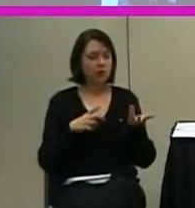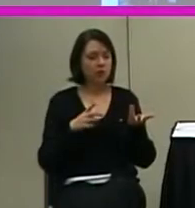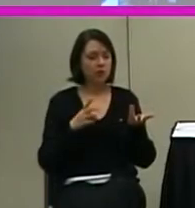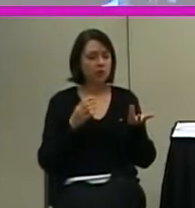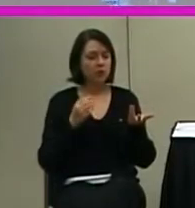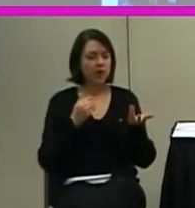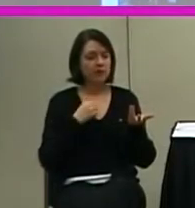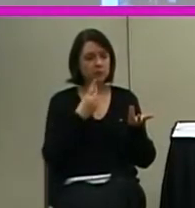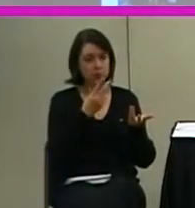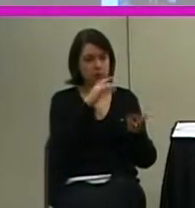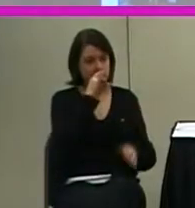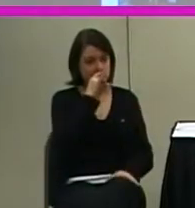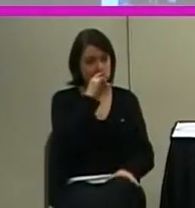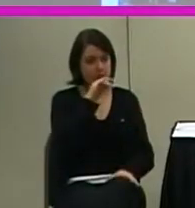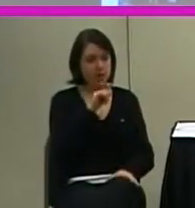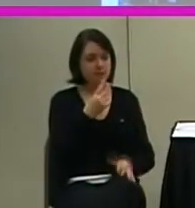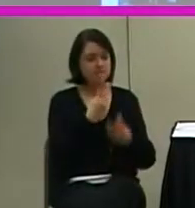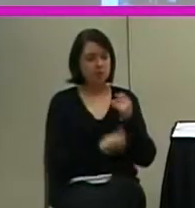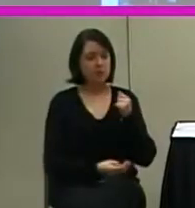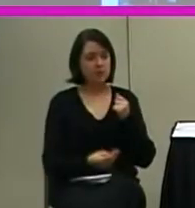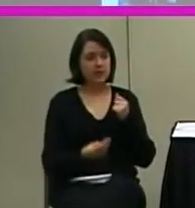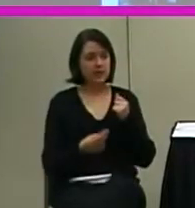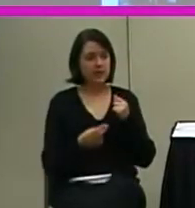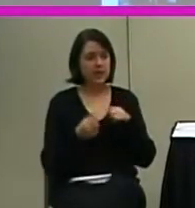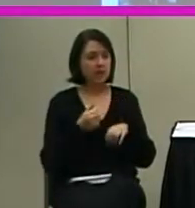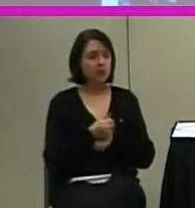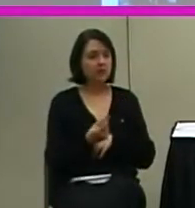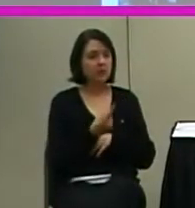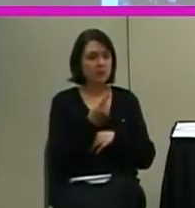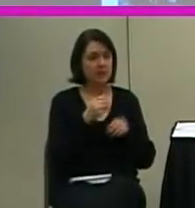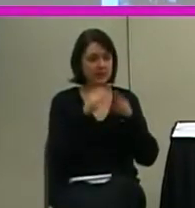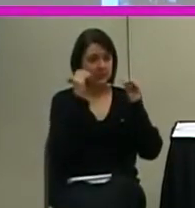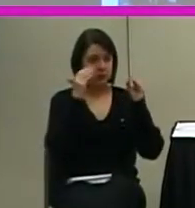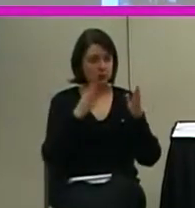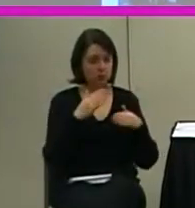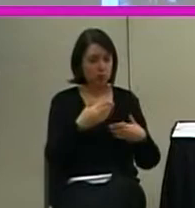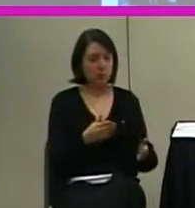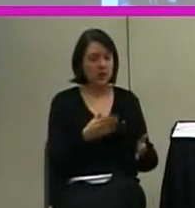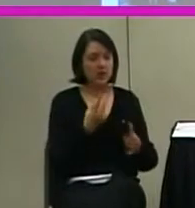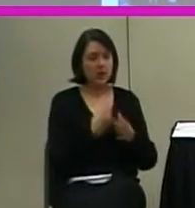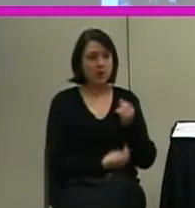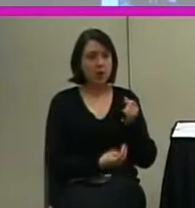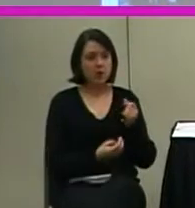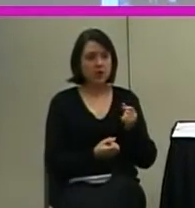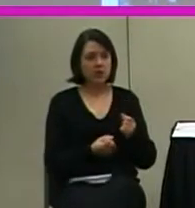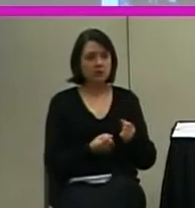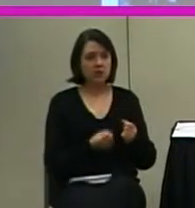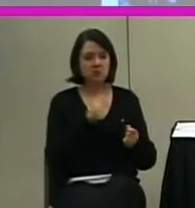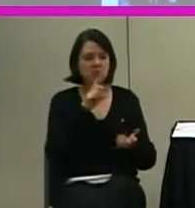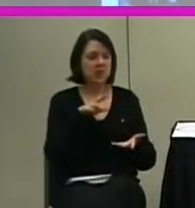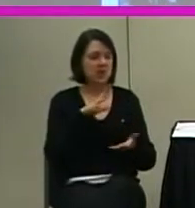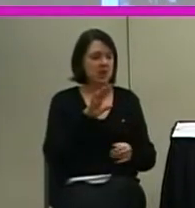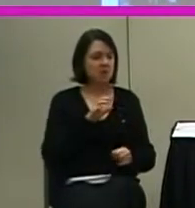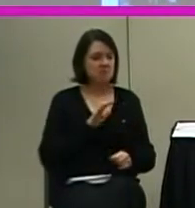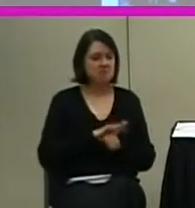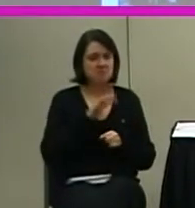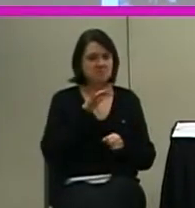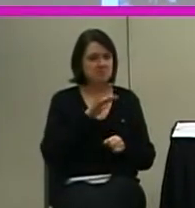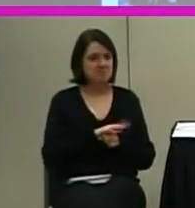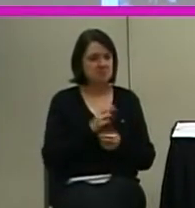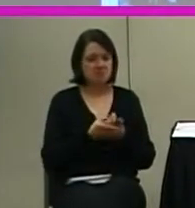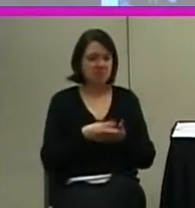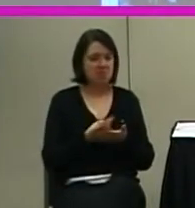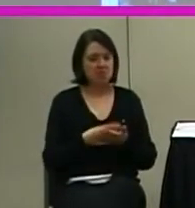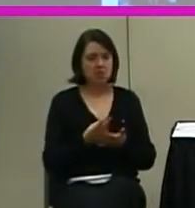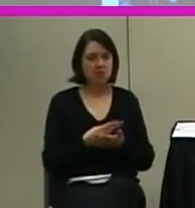had 2 kids that had both been accused of something in a teacher's room. And they both had thrown a fit and a tizzy, and actually on this